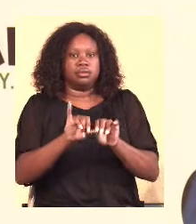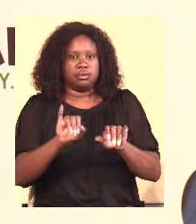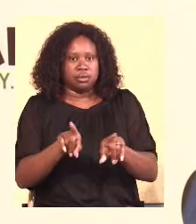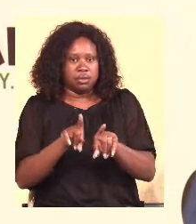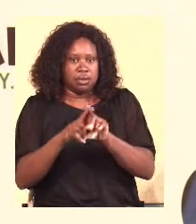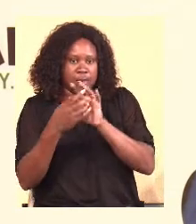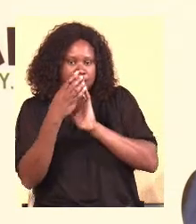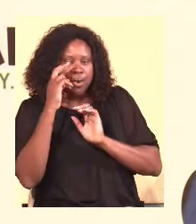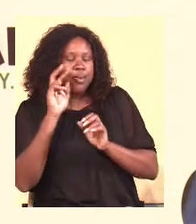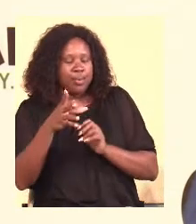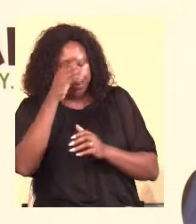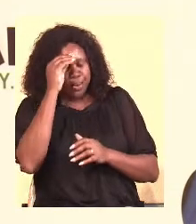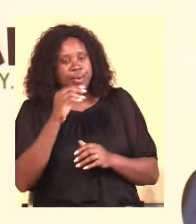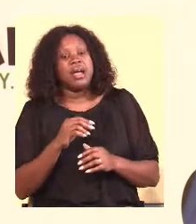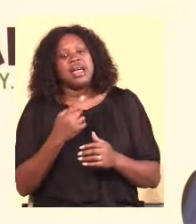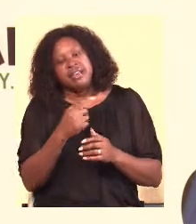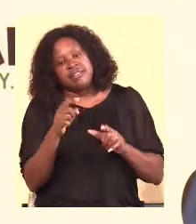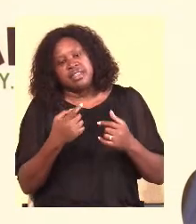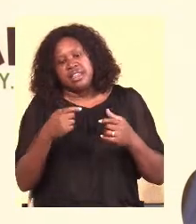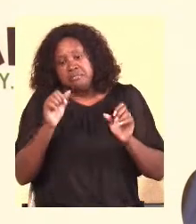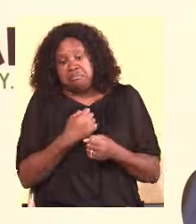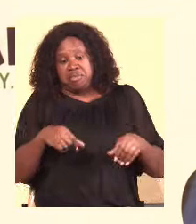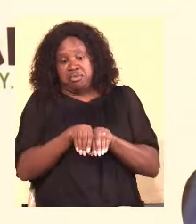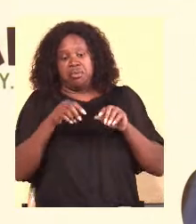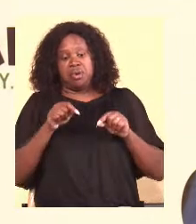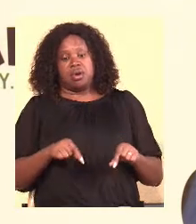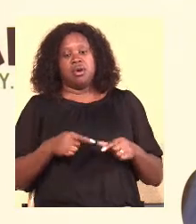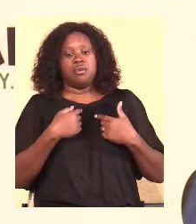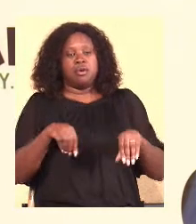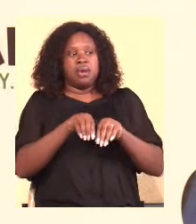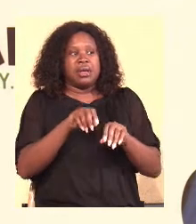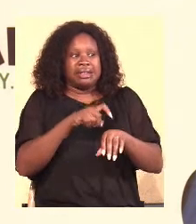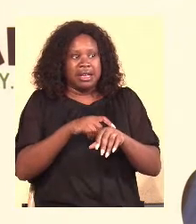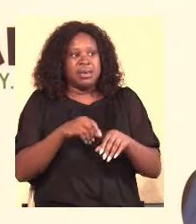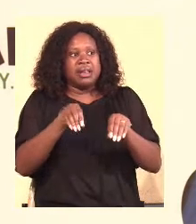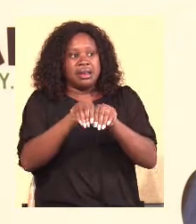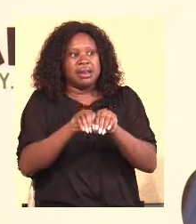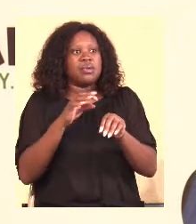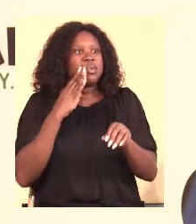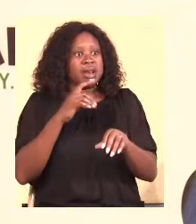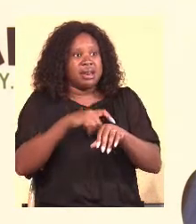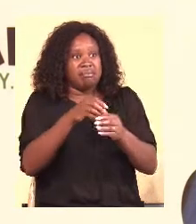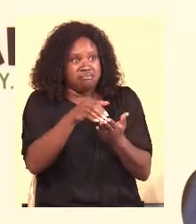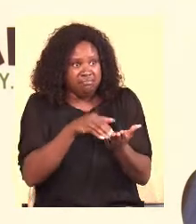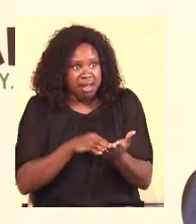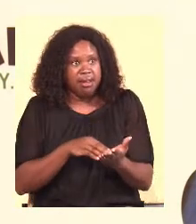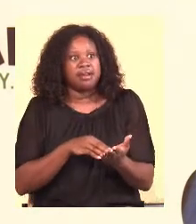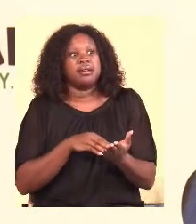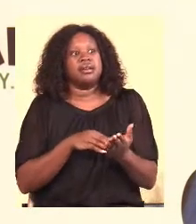But as I said, everything else that can't be done now, we will make time for it to be done when time allows for